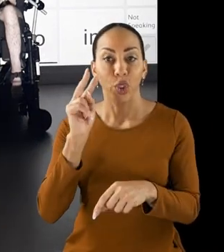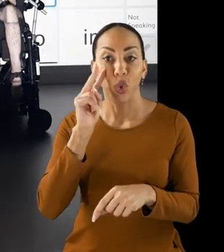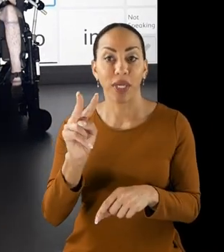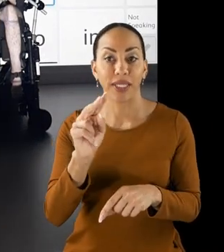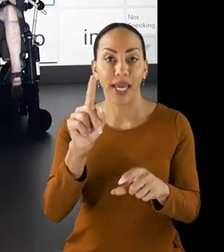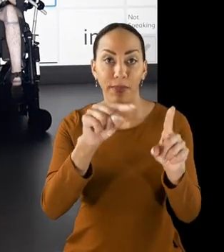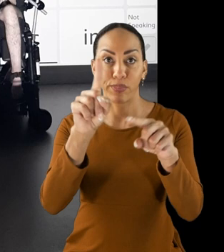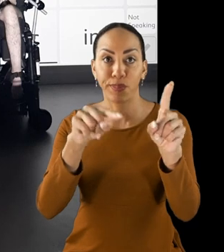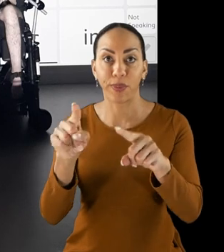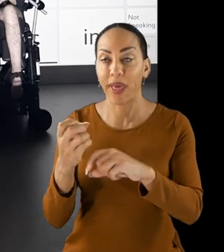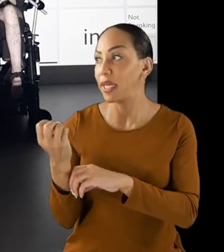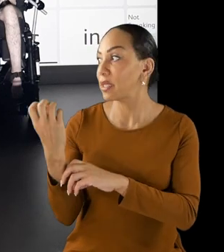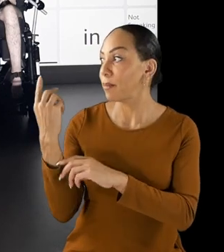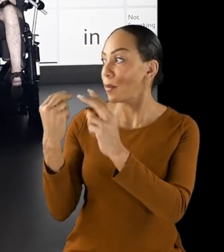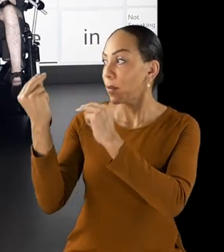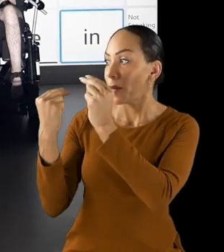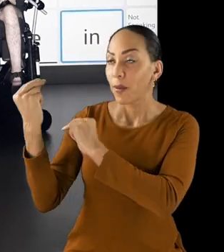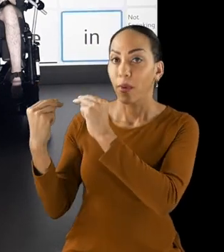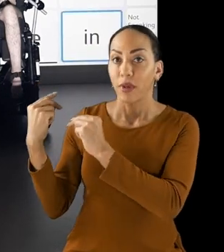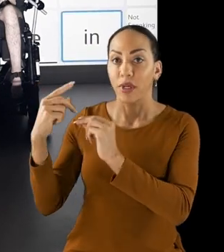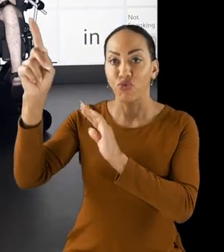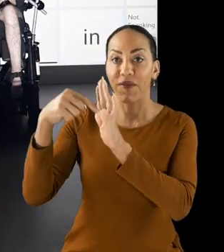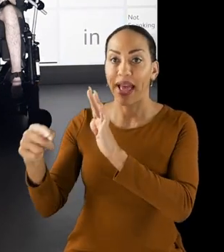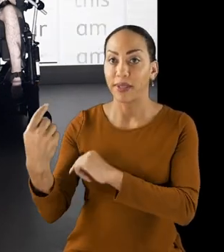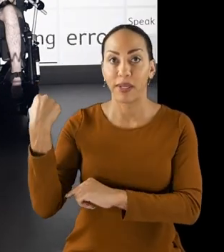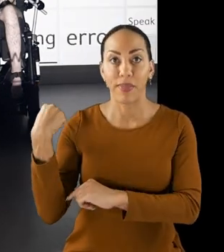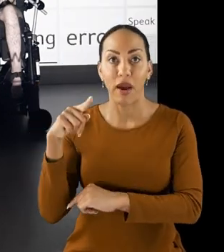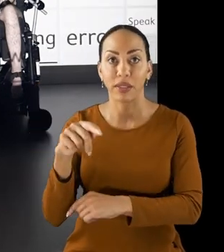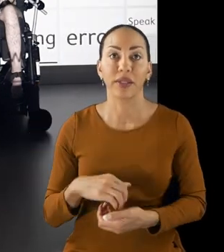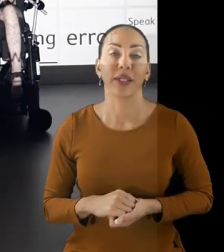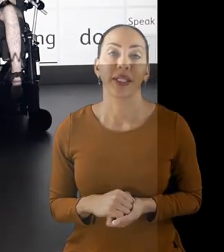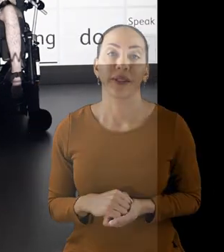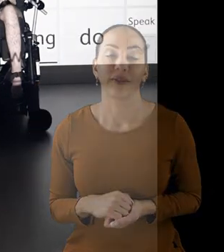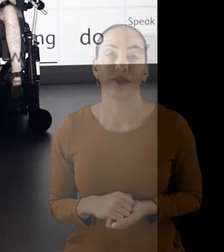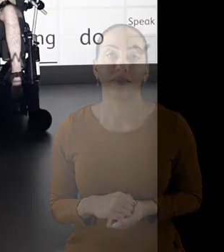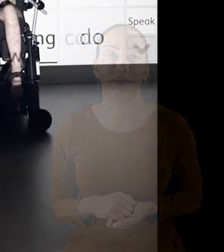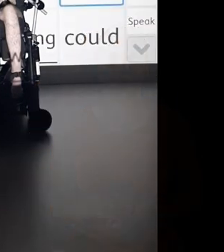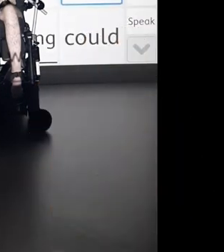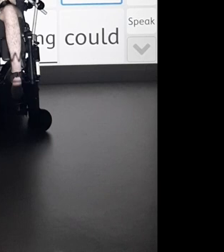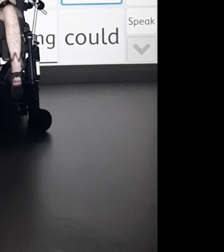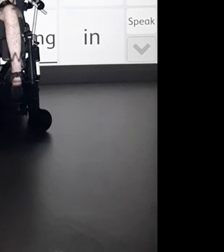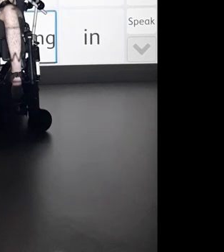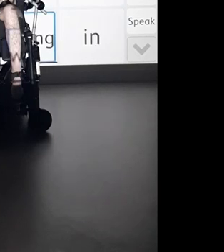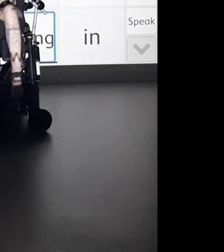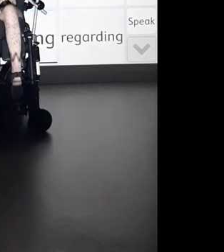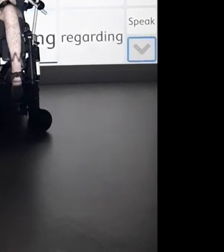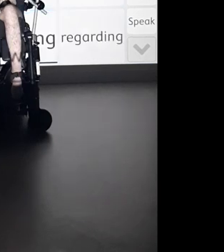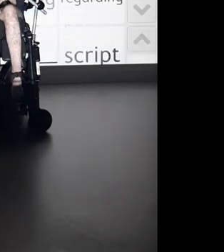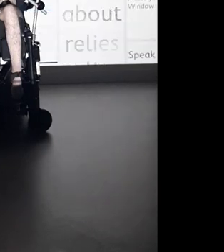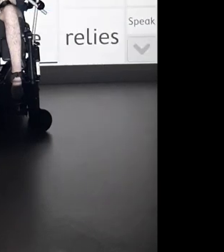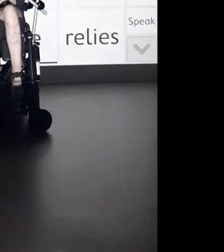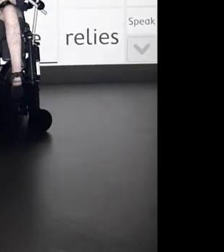is something radical in how I am